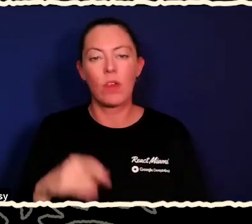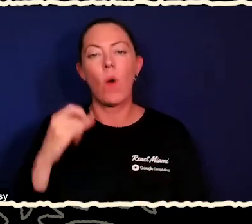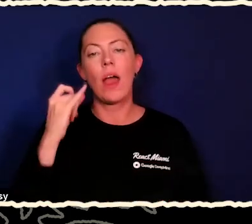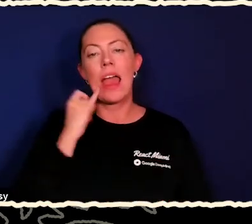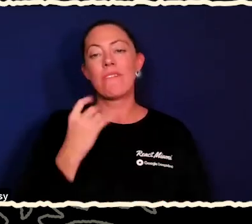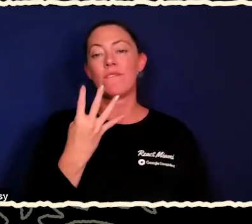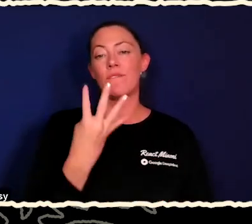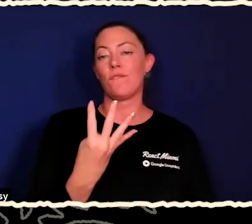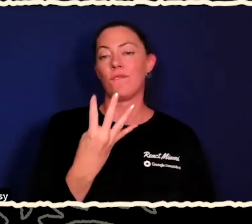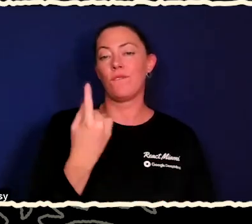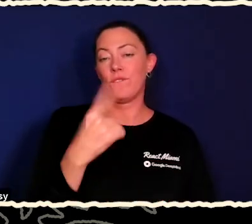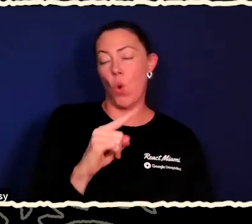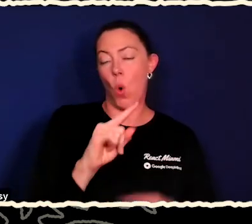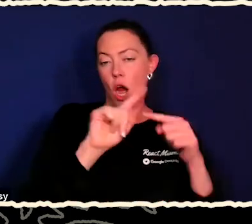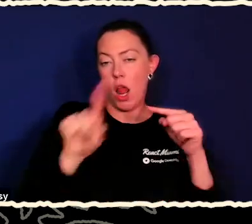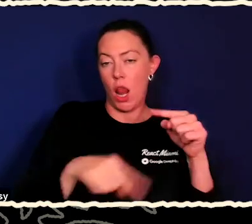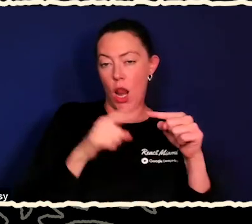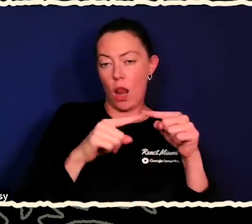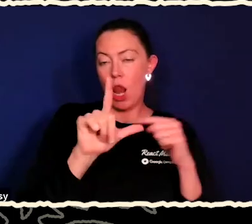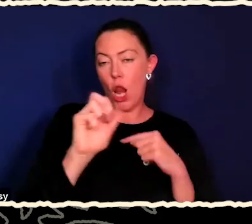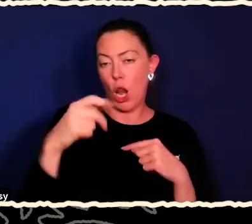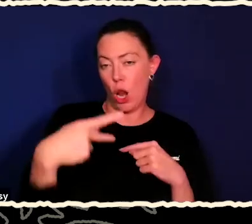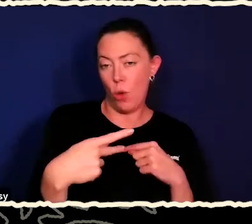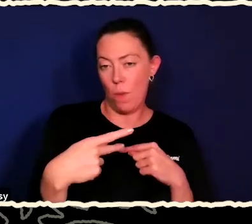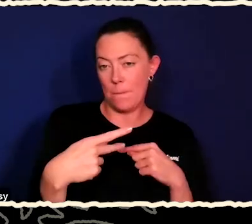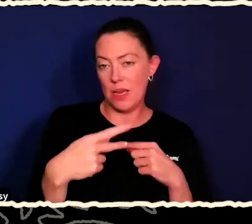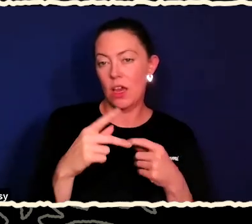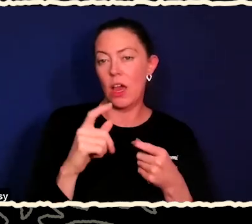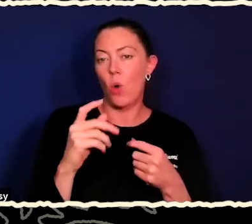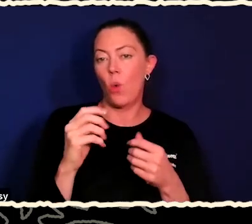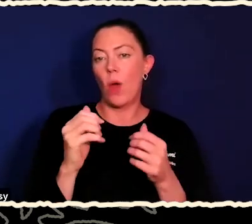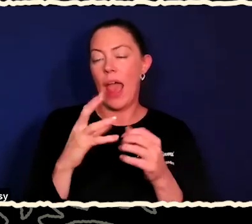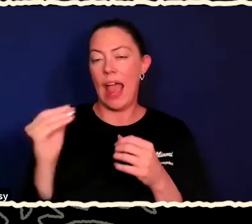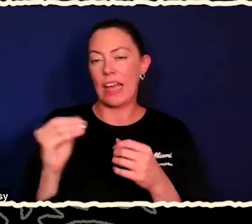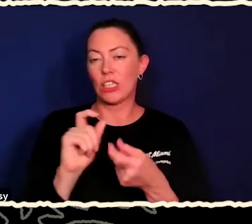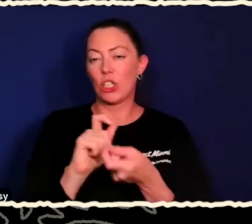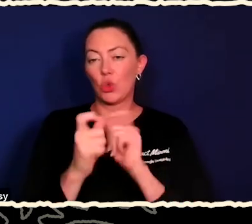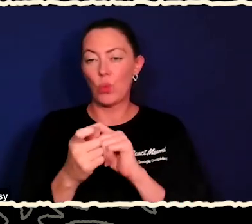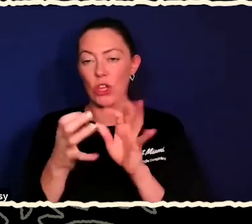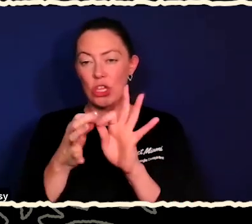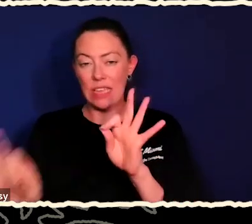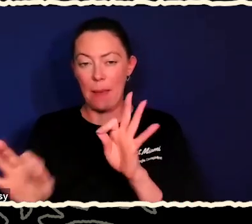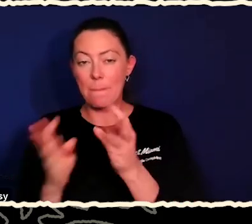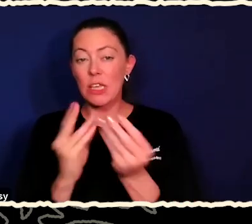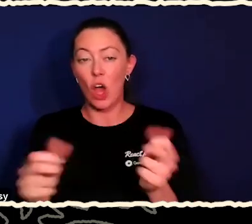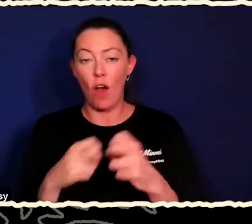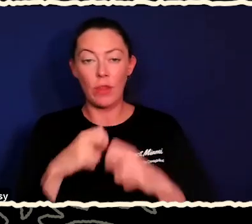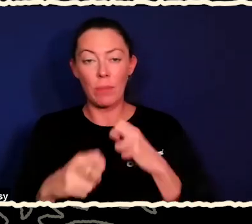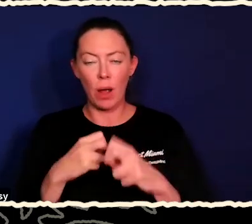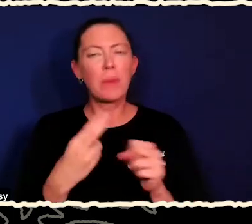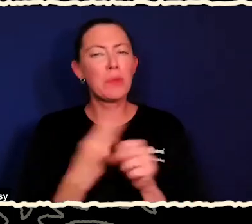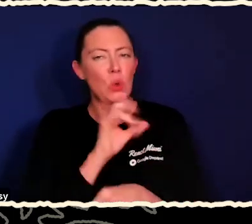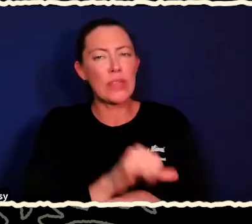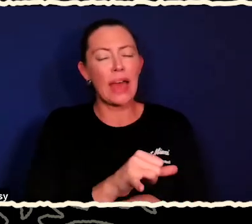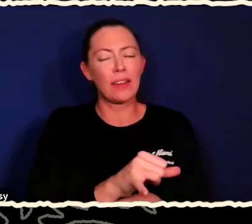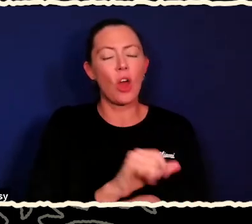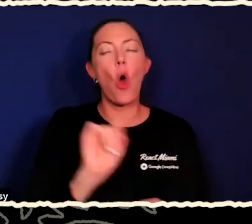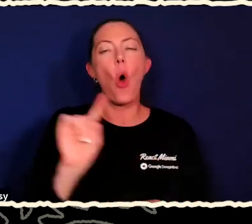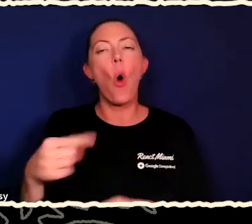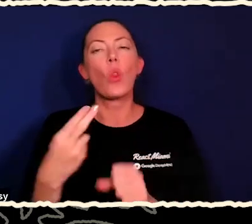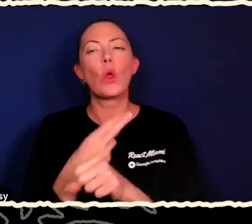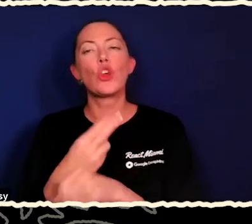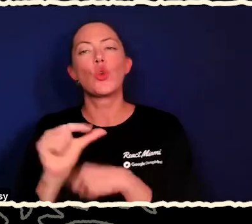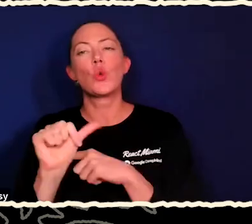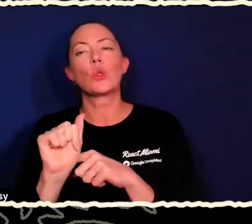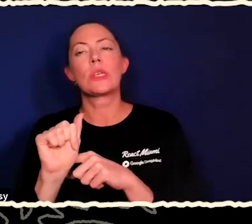solve the problem, use those. Agents are expensive, slow, and non-deterministic. Only reach for one when the problem